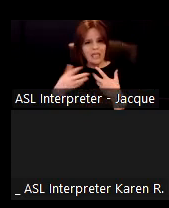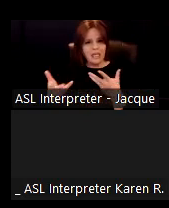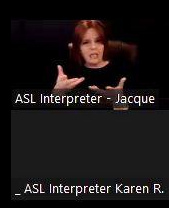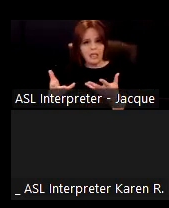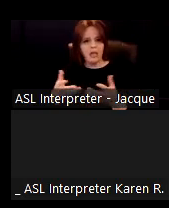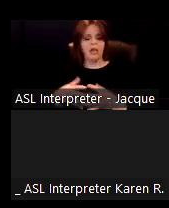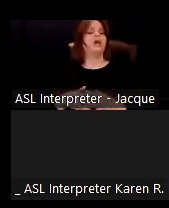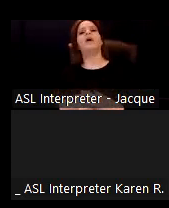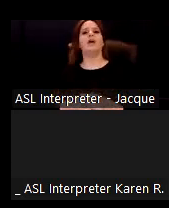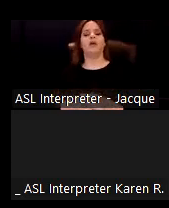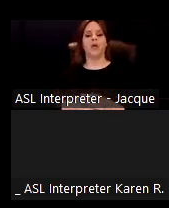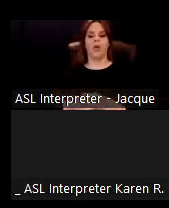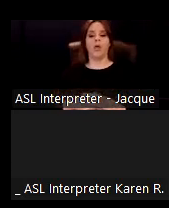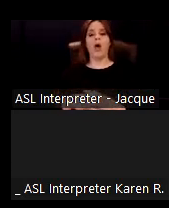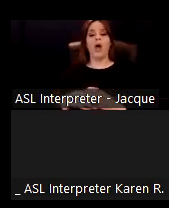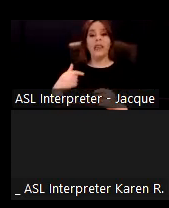Yes. Oh, this is Anna Dodd.